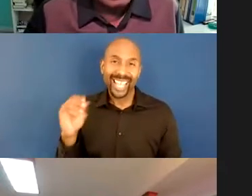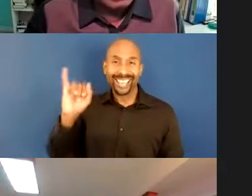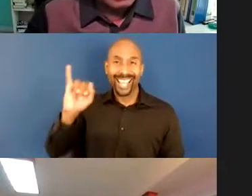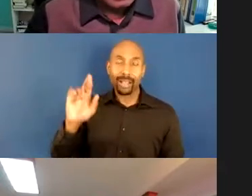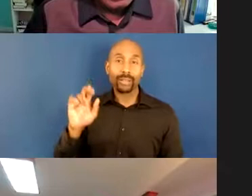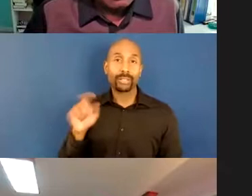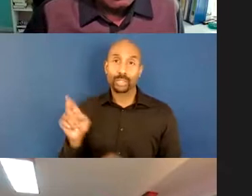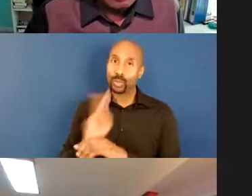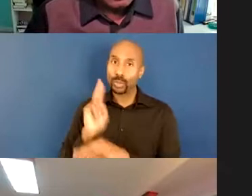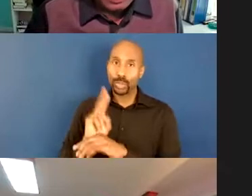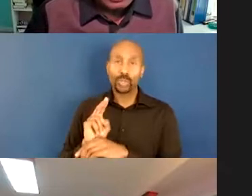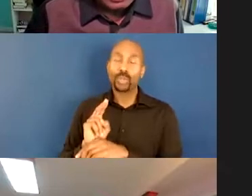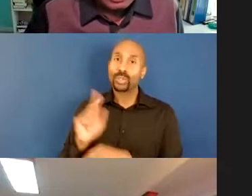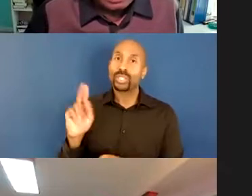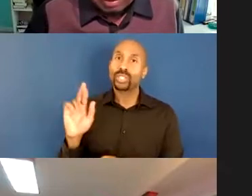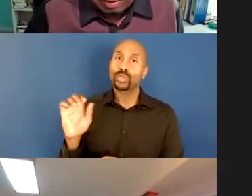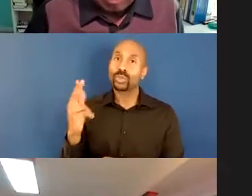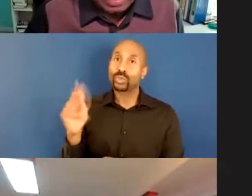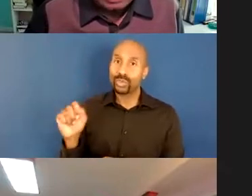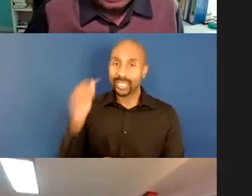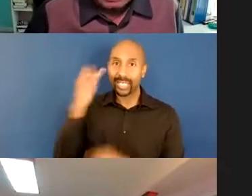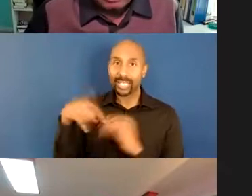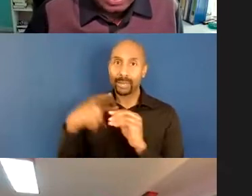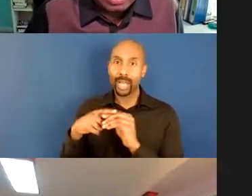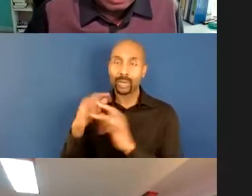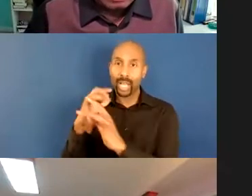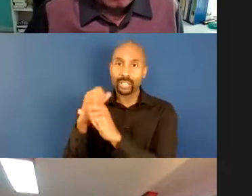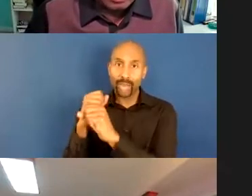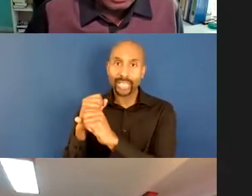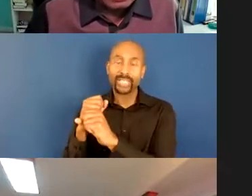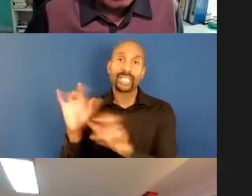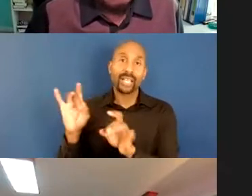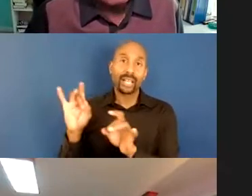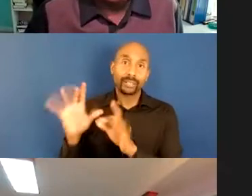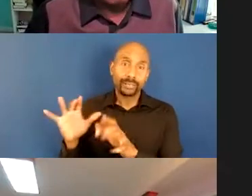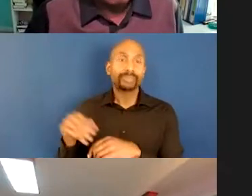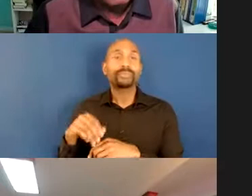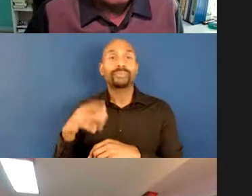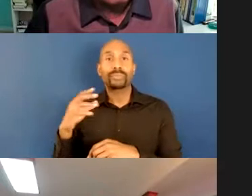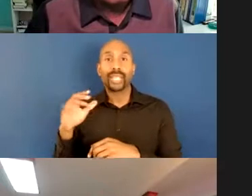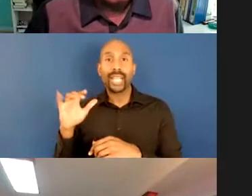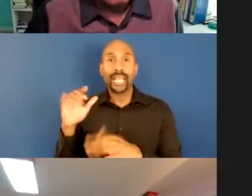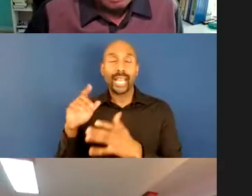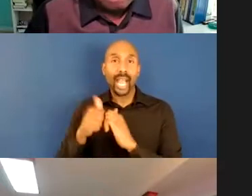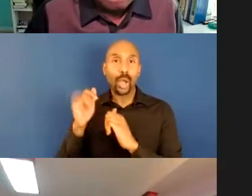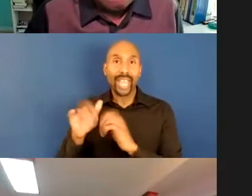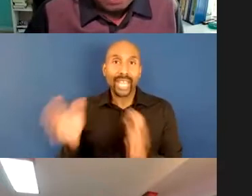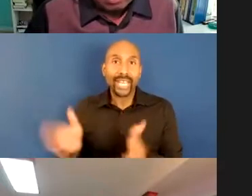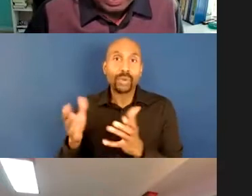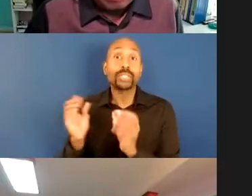Shankaran Krishna's idea of abstraction and the violence that abstractionism fosters, defends, and